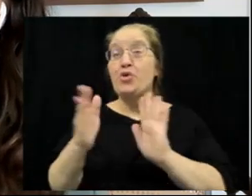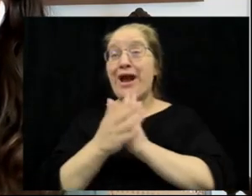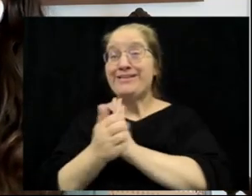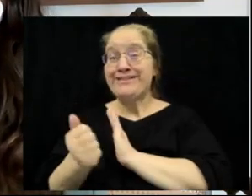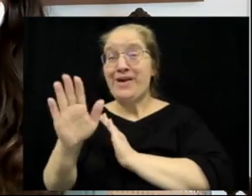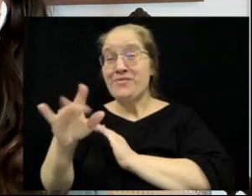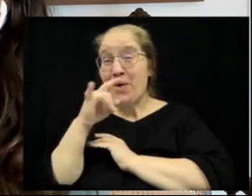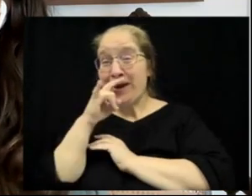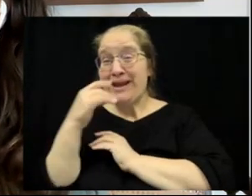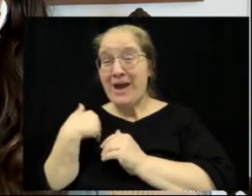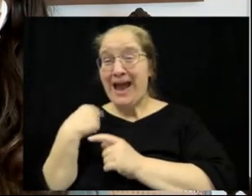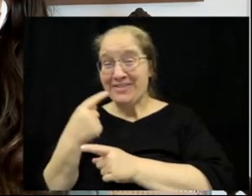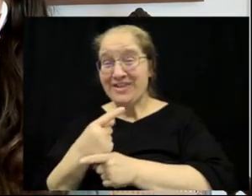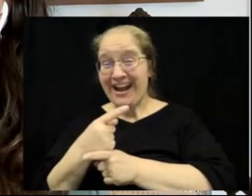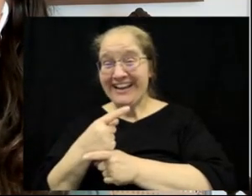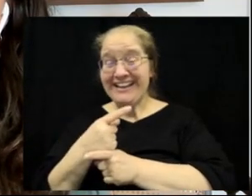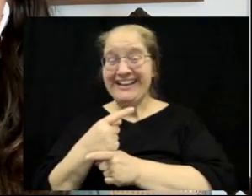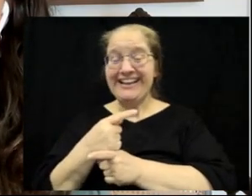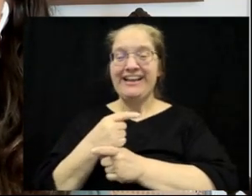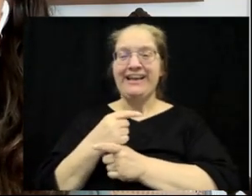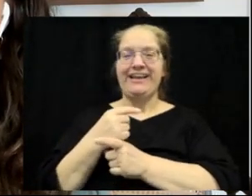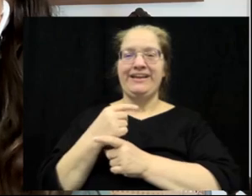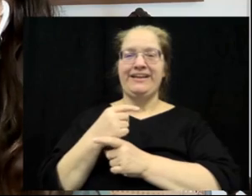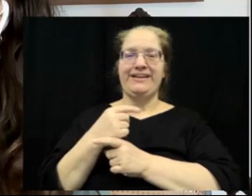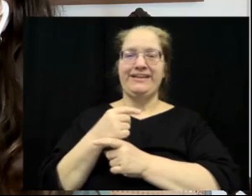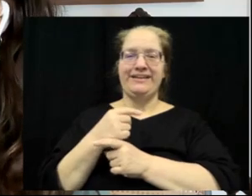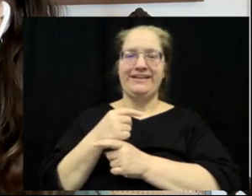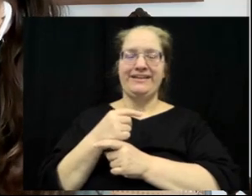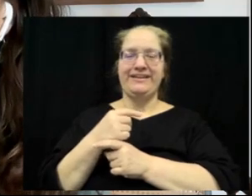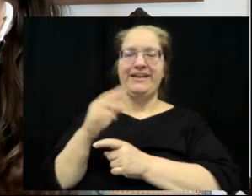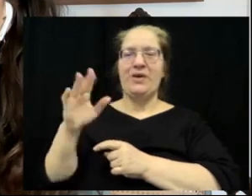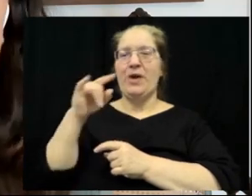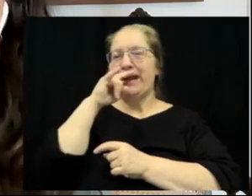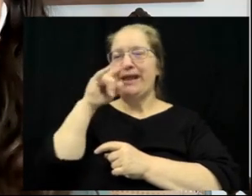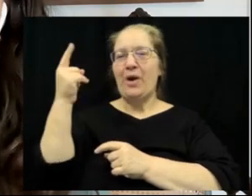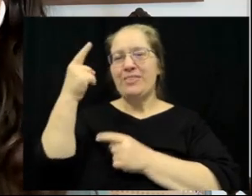a great way for your child to always be thinking about